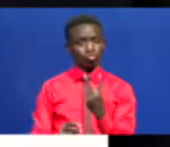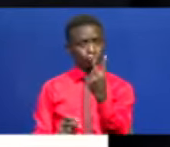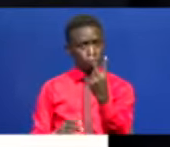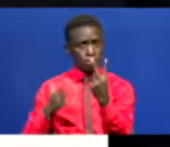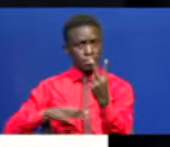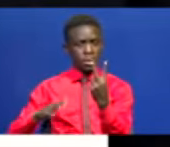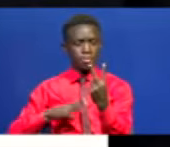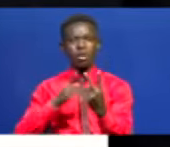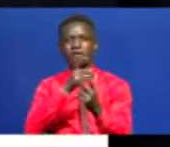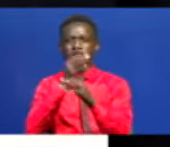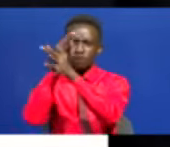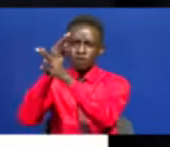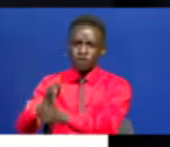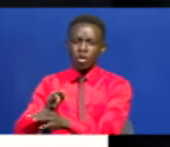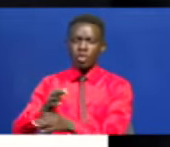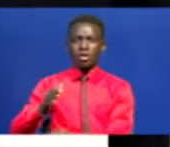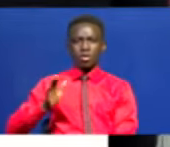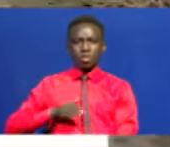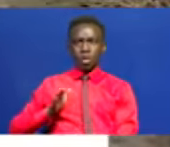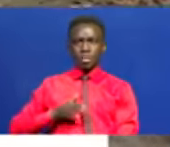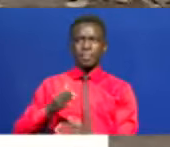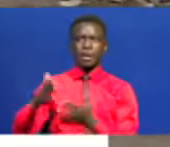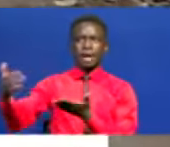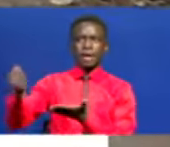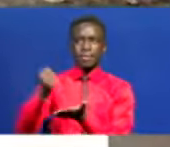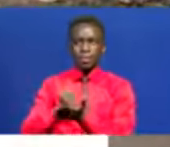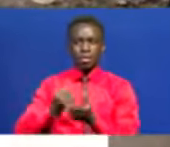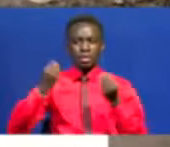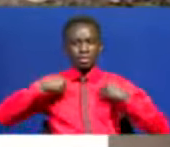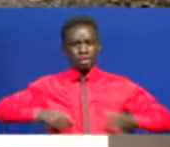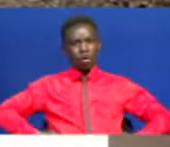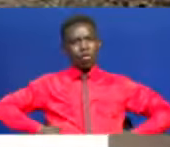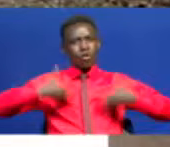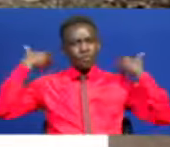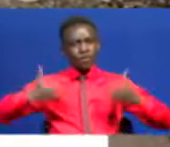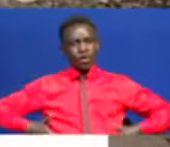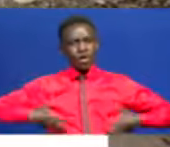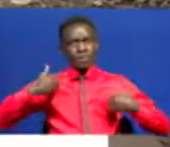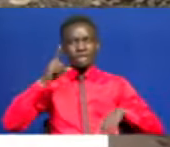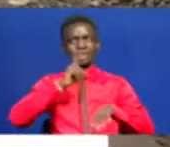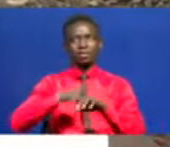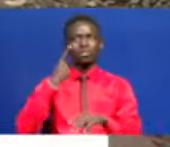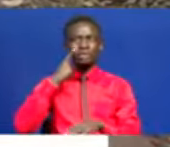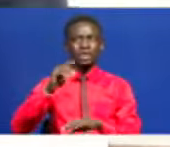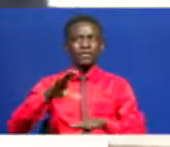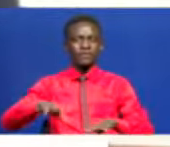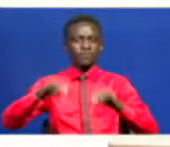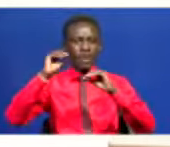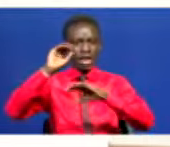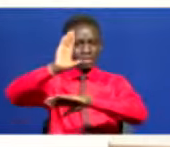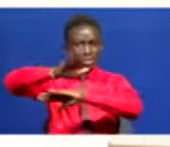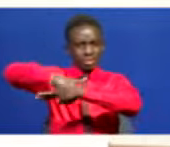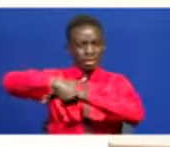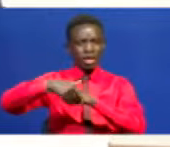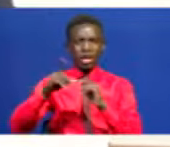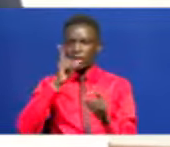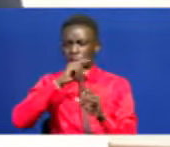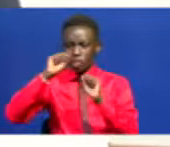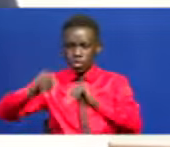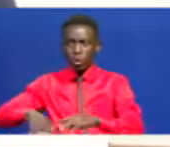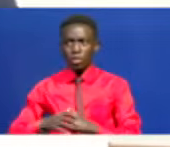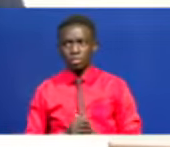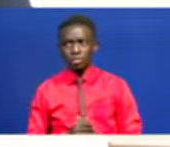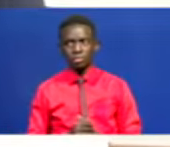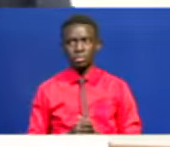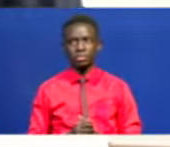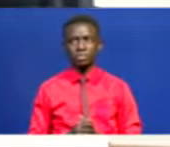of forcing female employees to undress after a used sanitary towel was found in a bin. You added 14, somebody